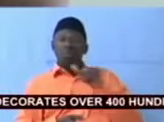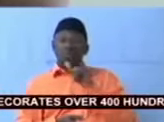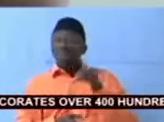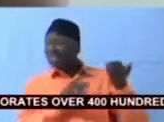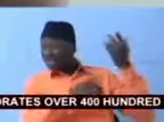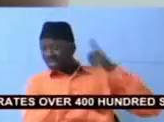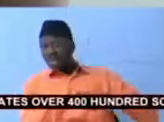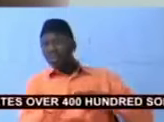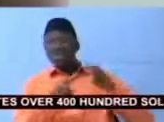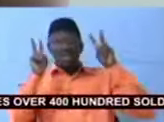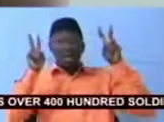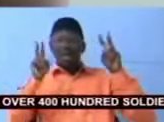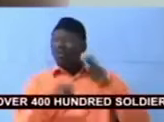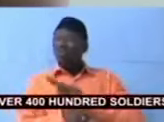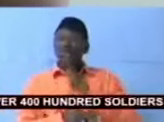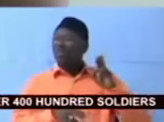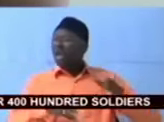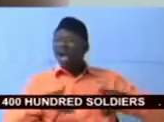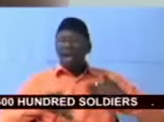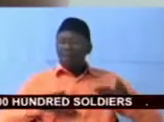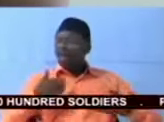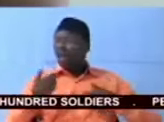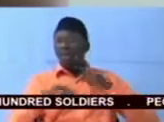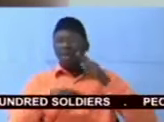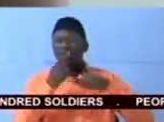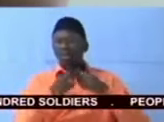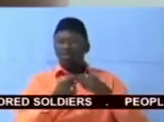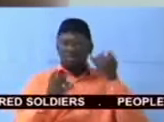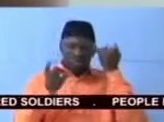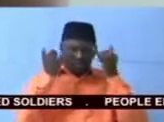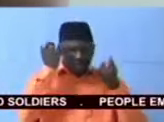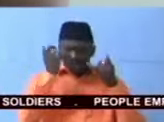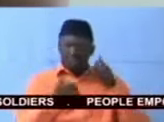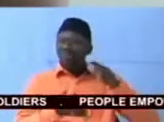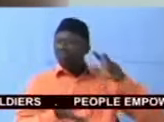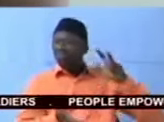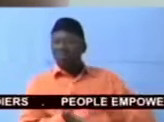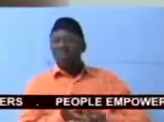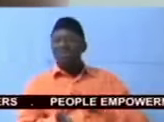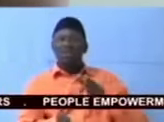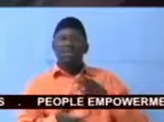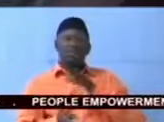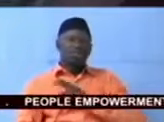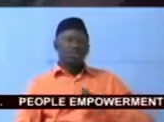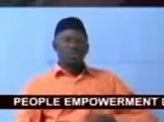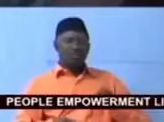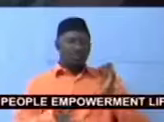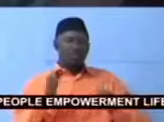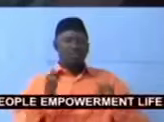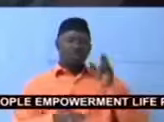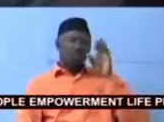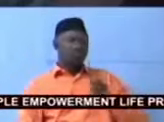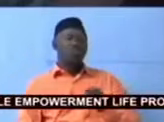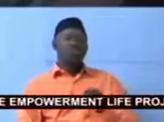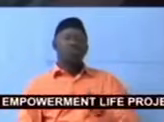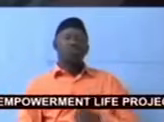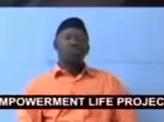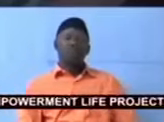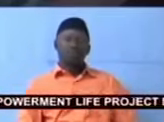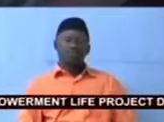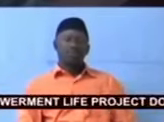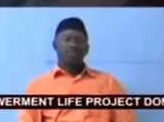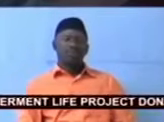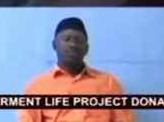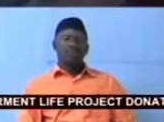Yaya Jammeh, was not happy with. Ndogal yooyu mu jël nag neexutoon president ba woon Yaya Jammeh. Yes, the facts we got at the